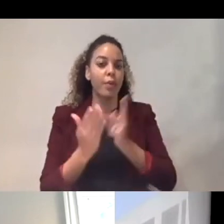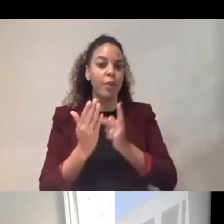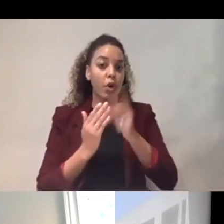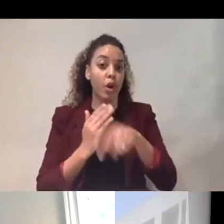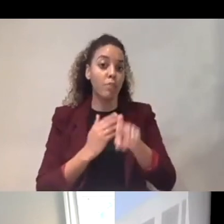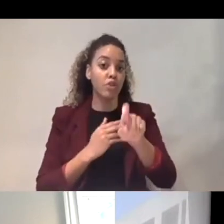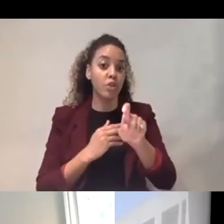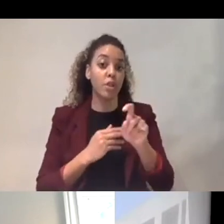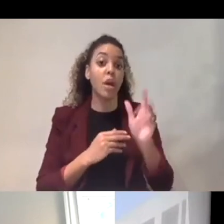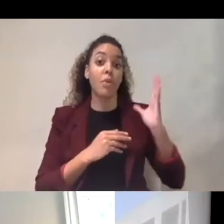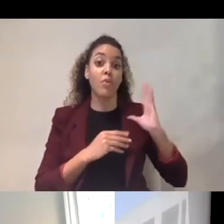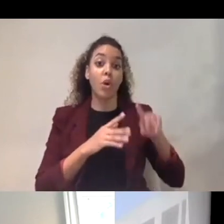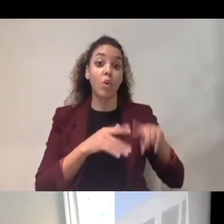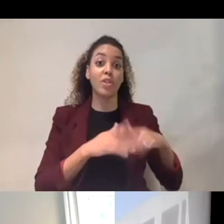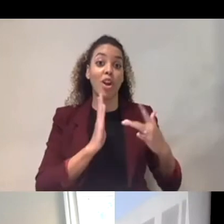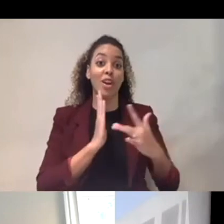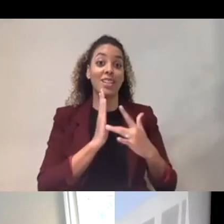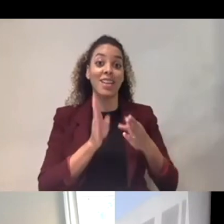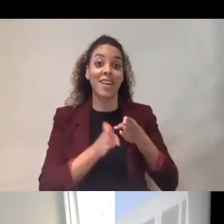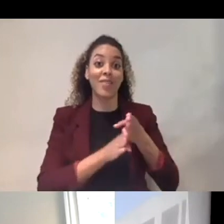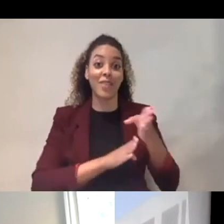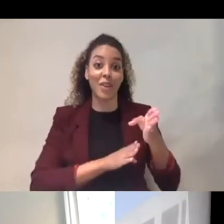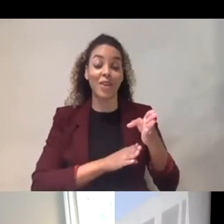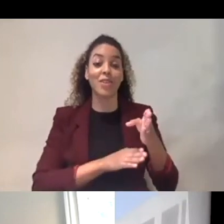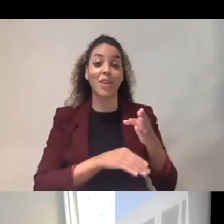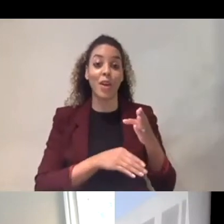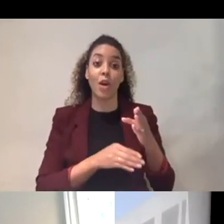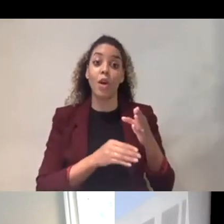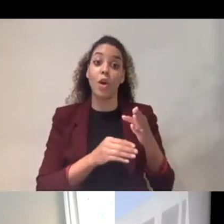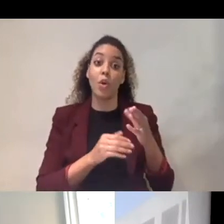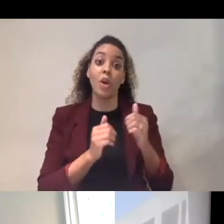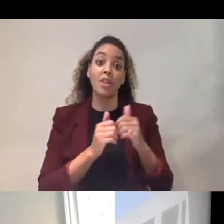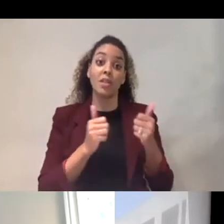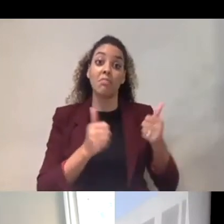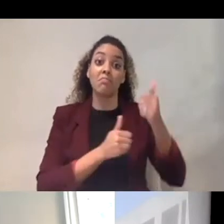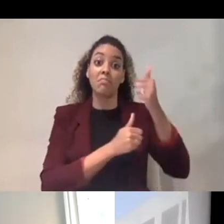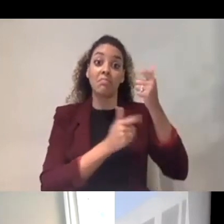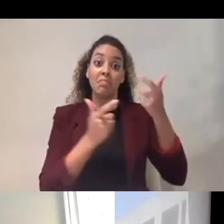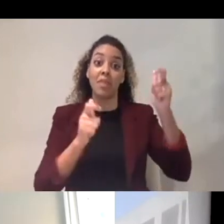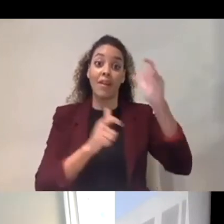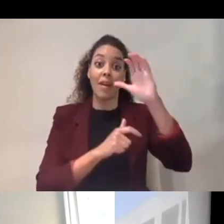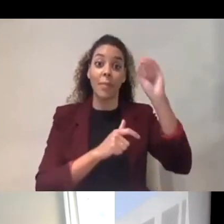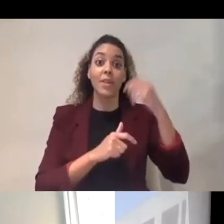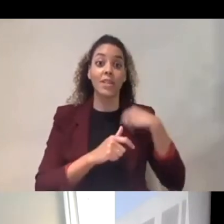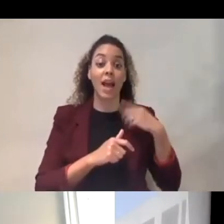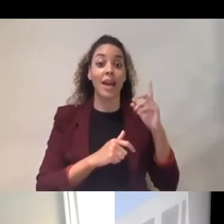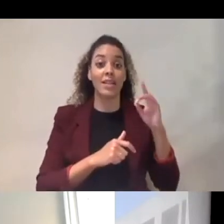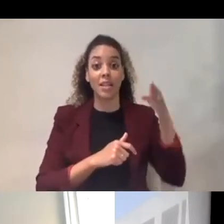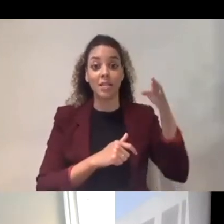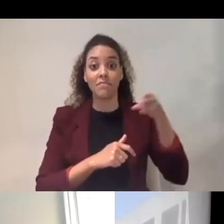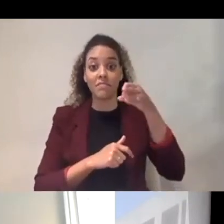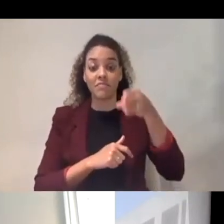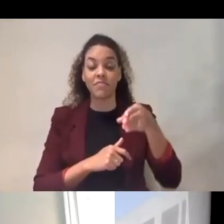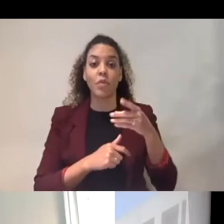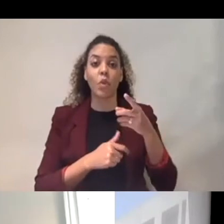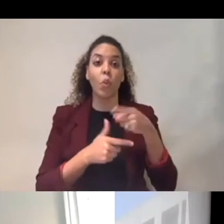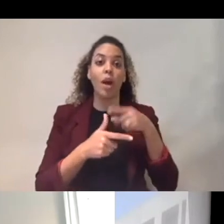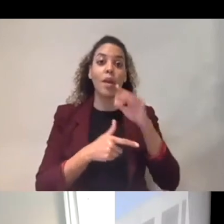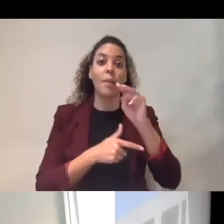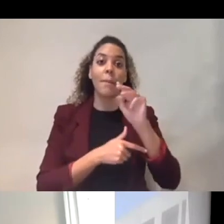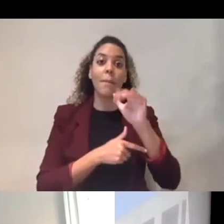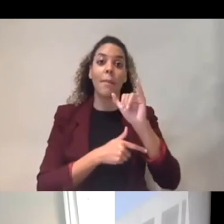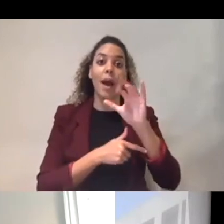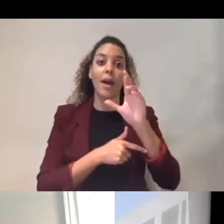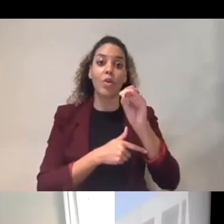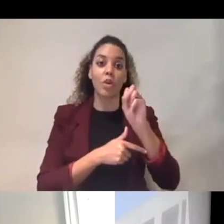field, the tech sector, with some very prominent ones. I actually visited a couple, one at Microsoft, one at SAP.